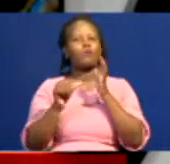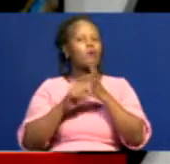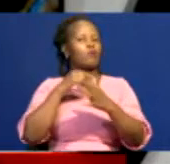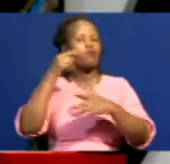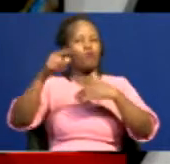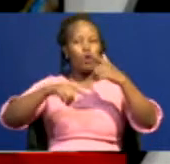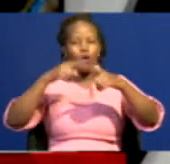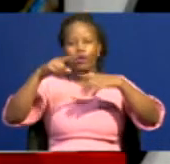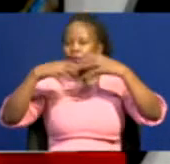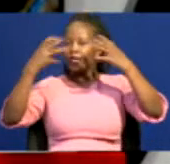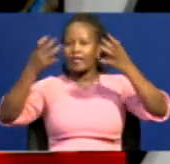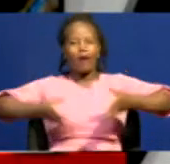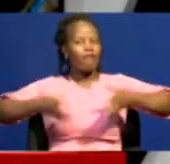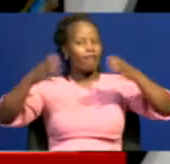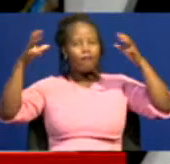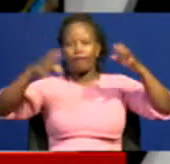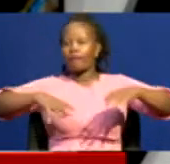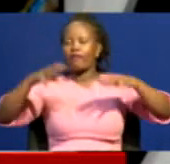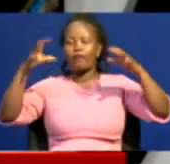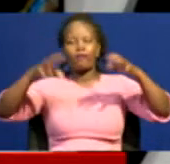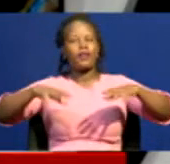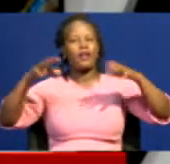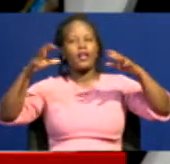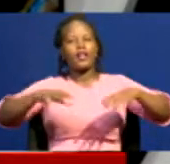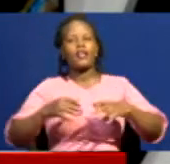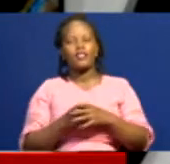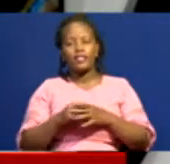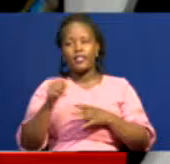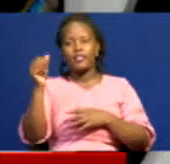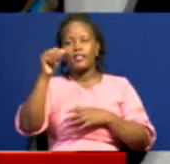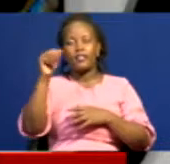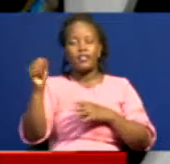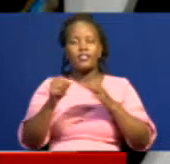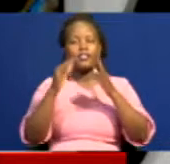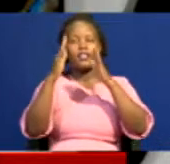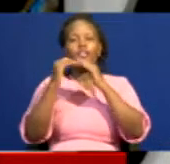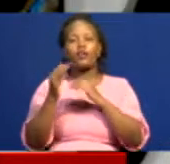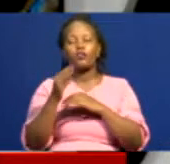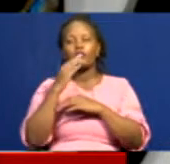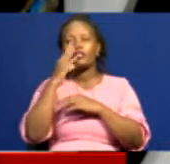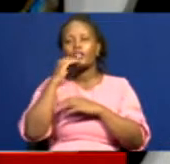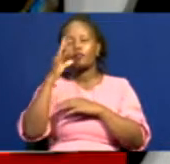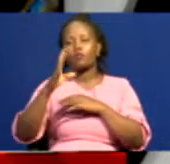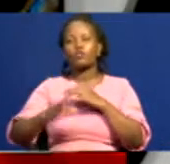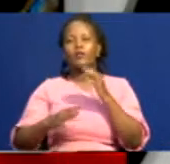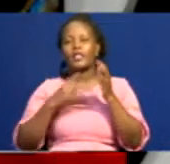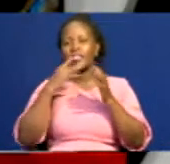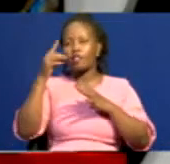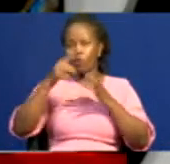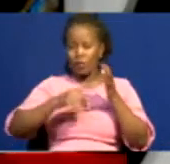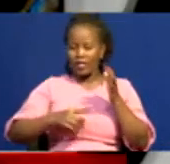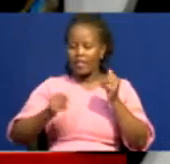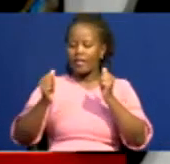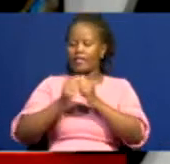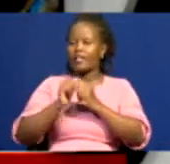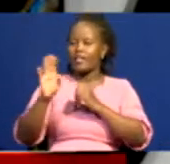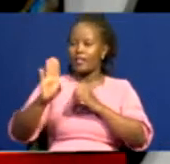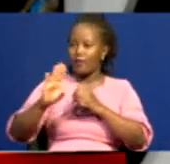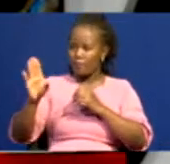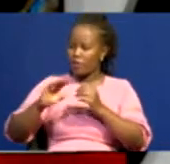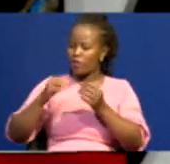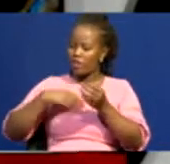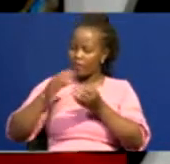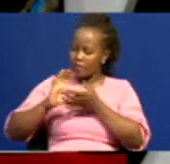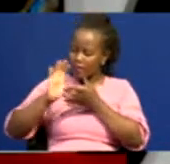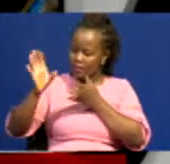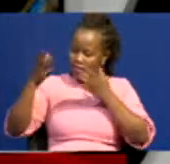Nino rains. According to the State House spokesperson Hussein Mohammed, 10 billion shillings have been disbursed to counties and